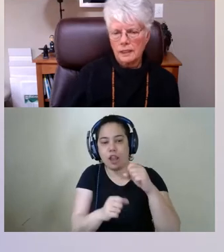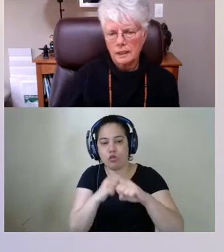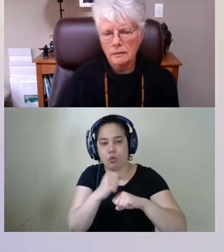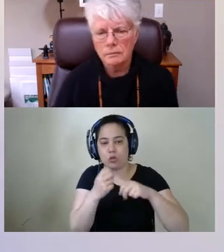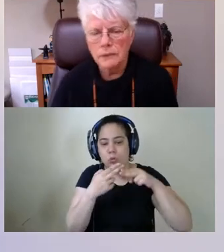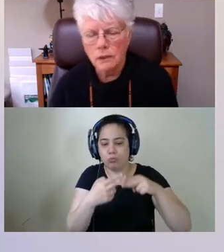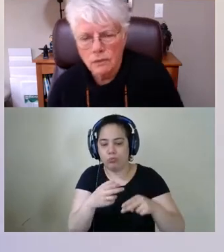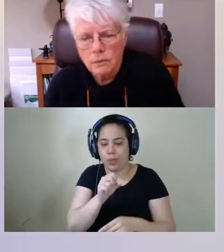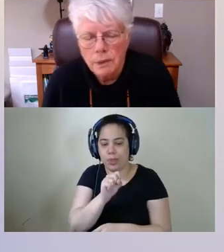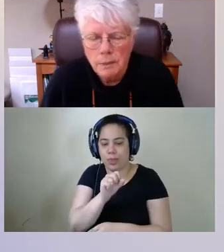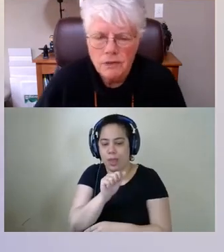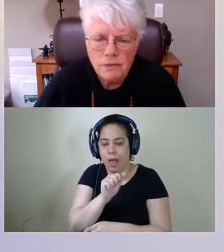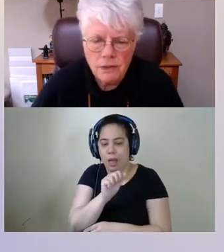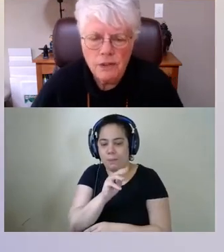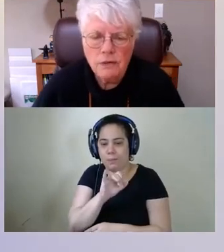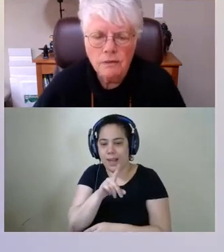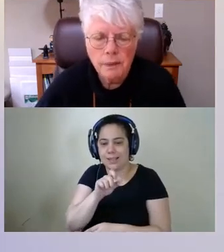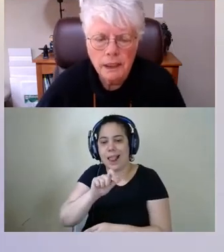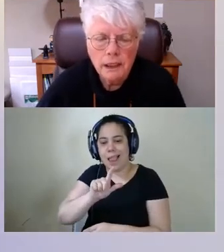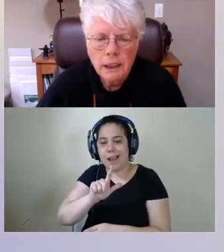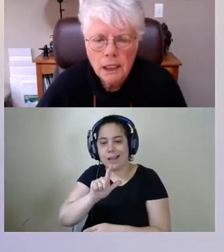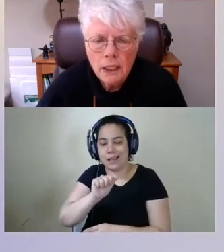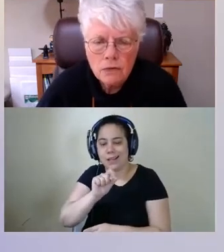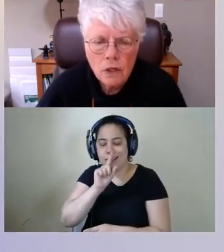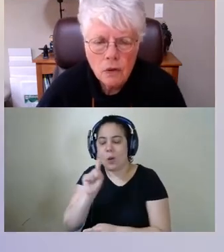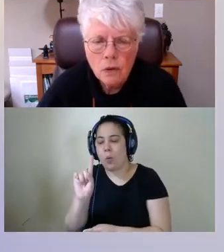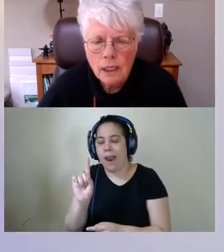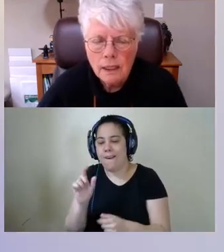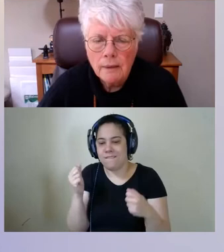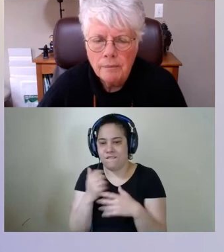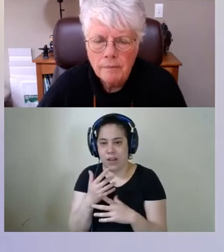the, pretty much the fear center of the brain. So